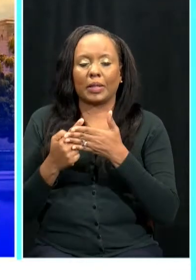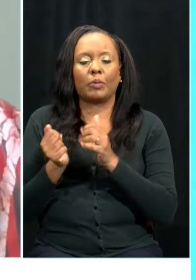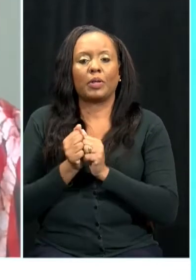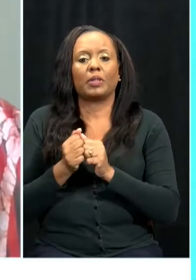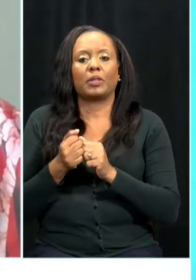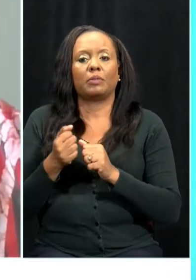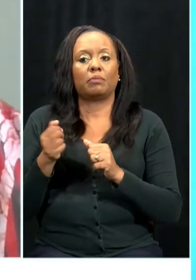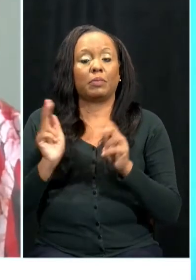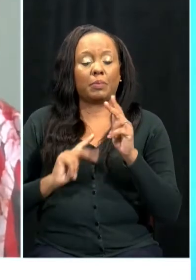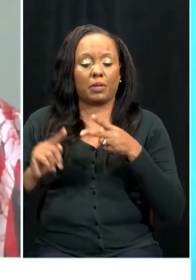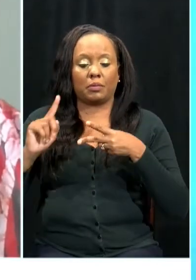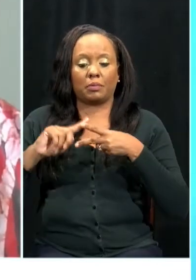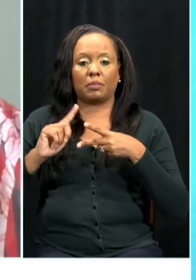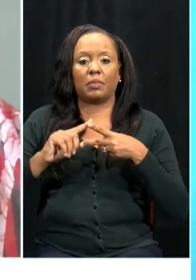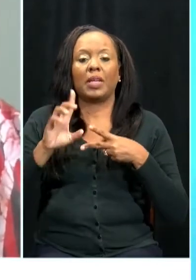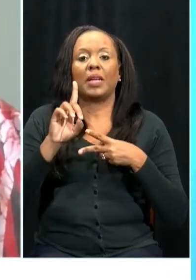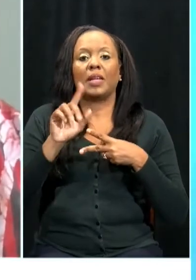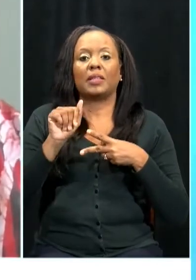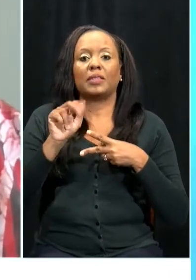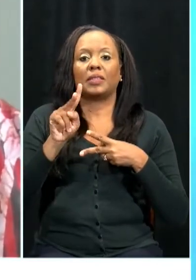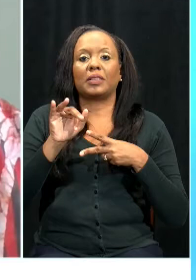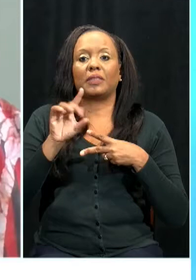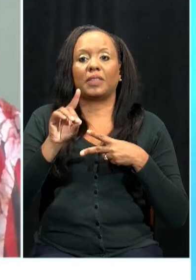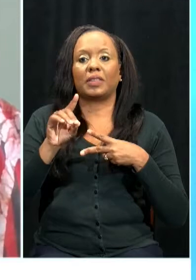Excellency Ambassador to CARICOM, Comissiong,